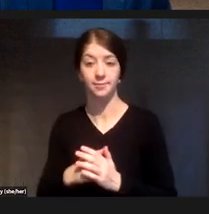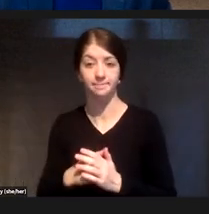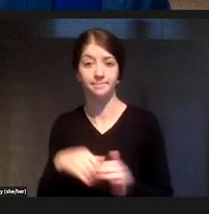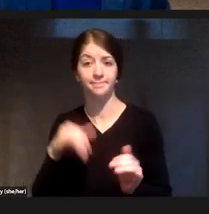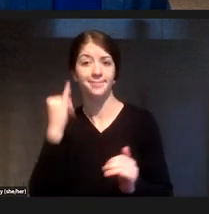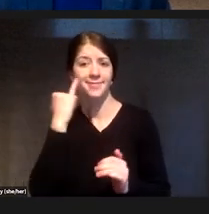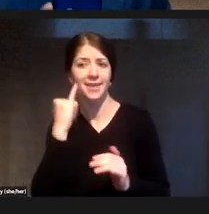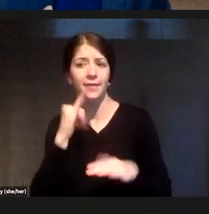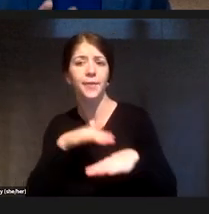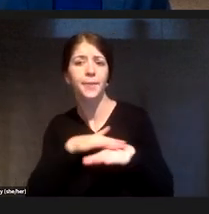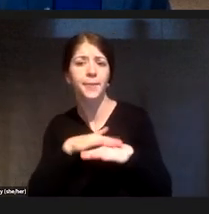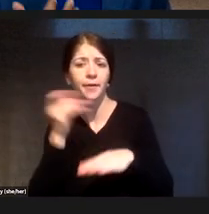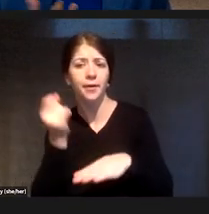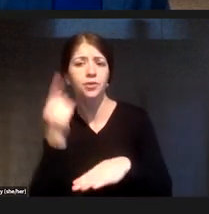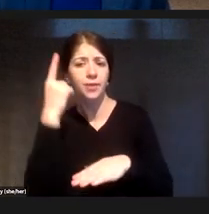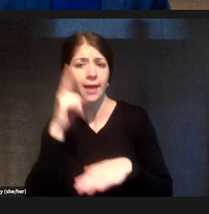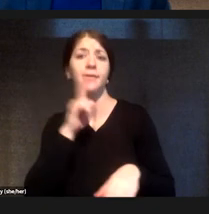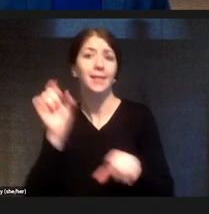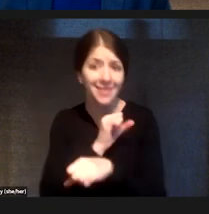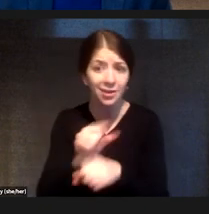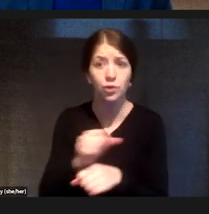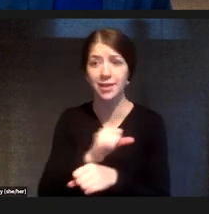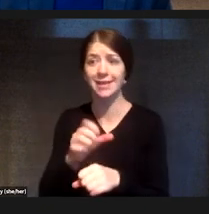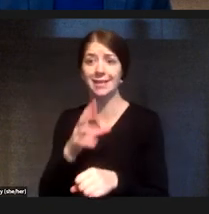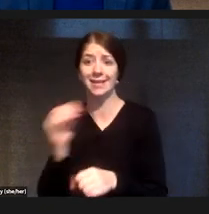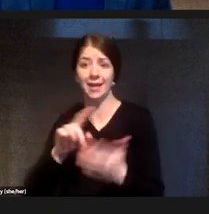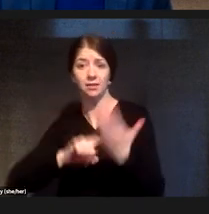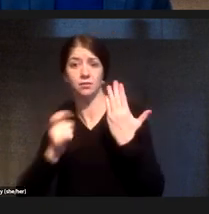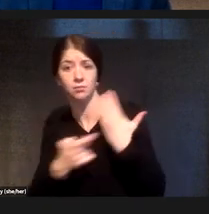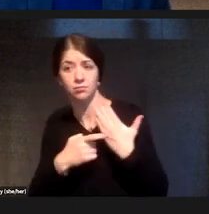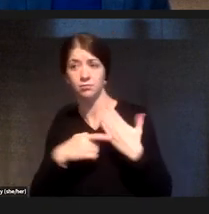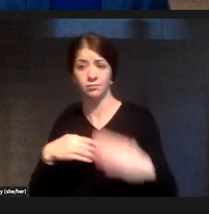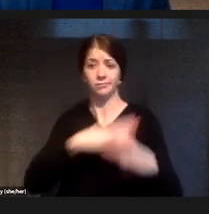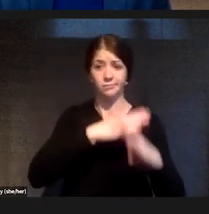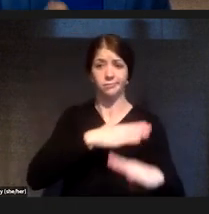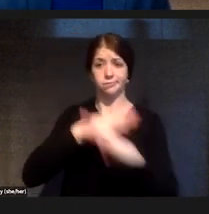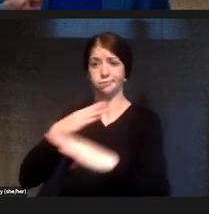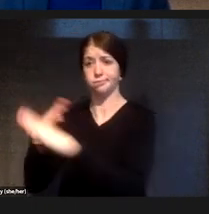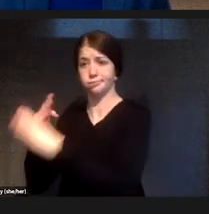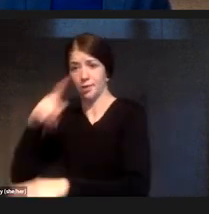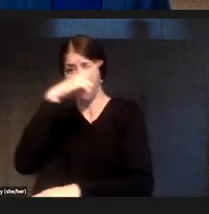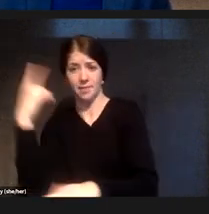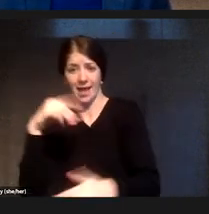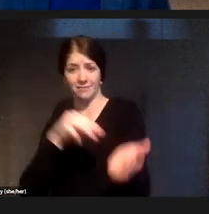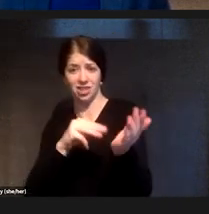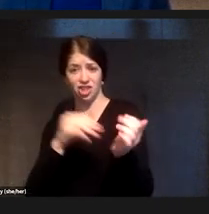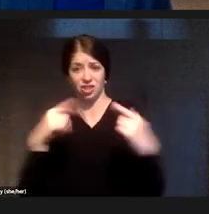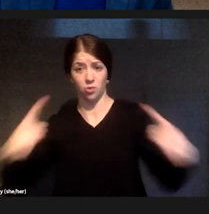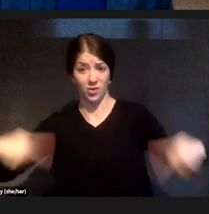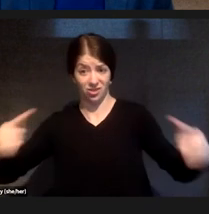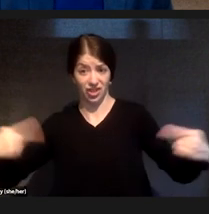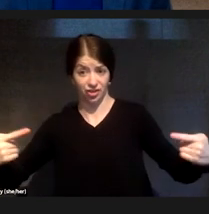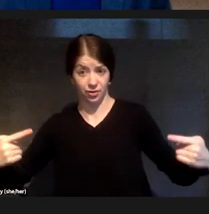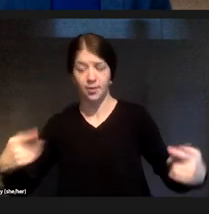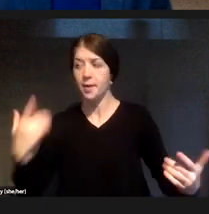have literally and figuratively been put in my way as a Black physician with a wheelchair, then you may be able to imagine the individual with